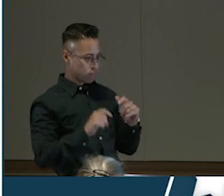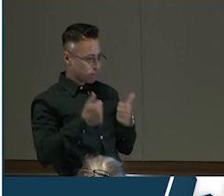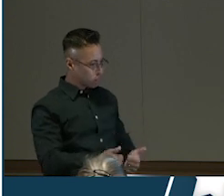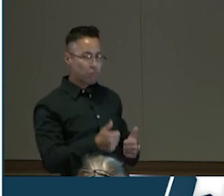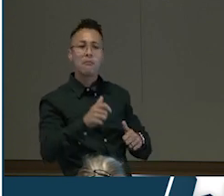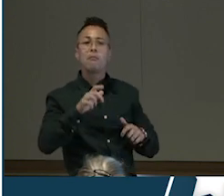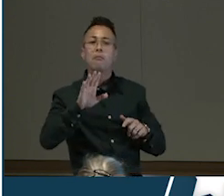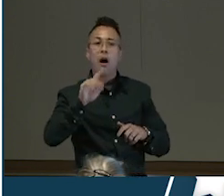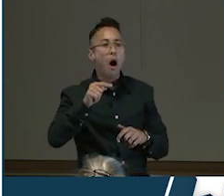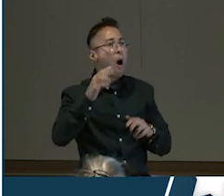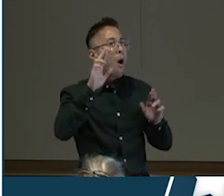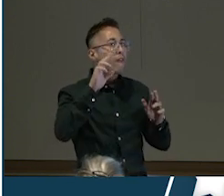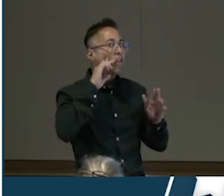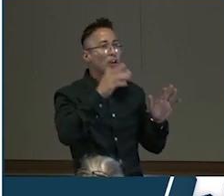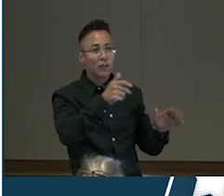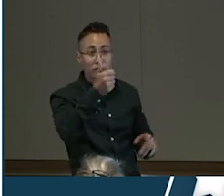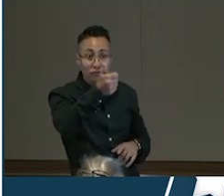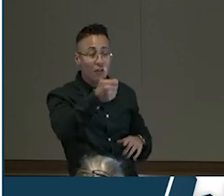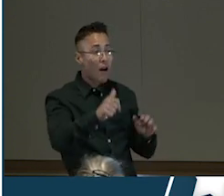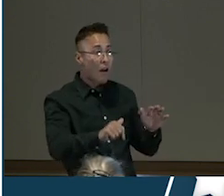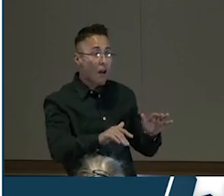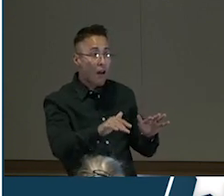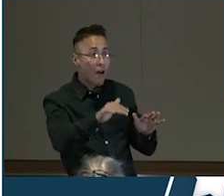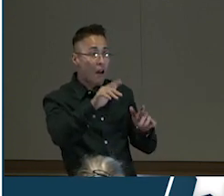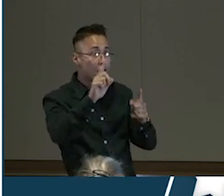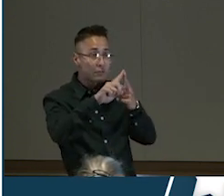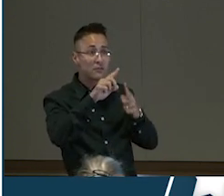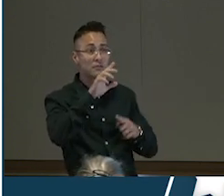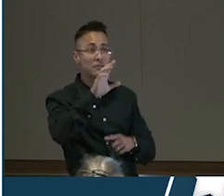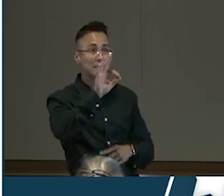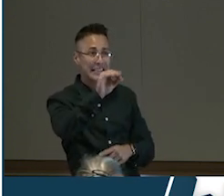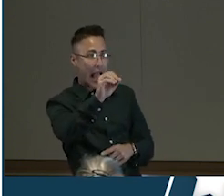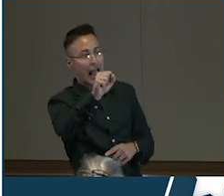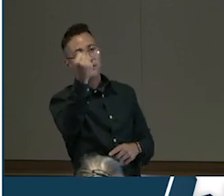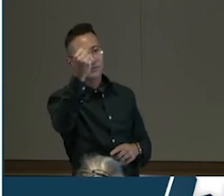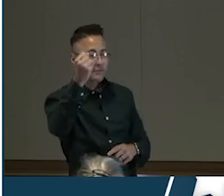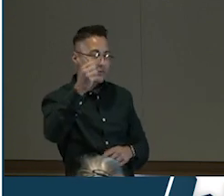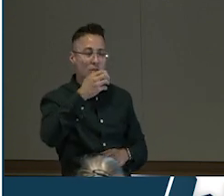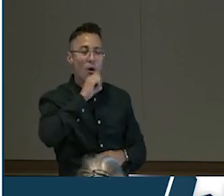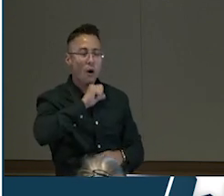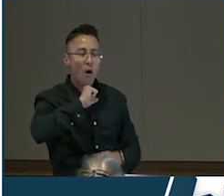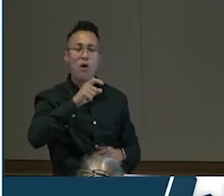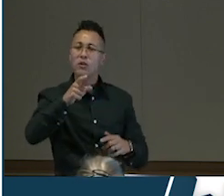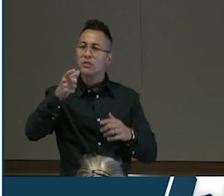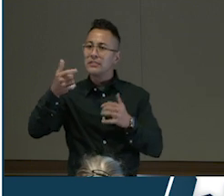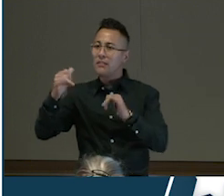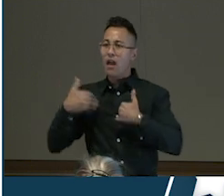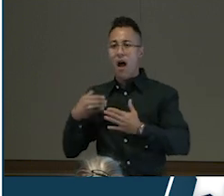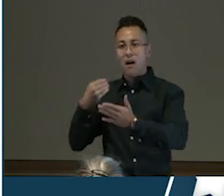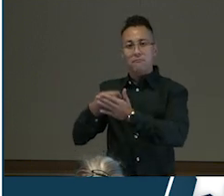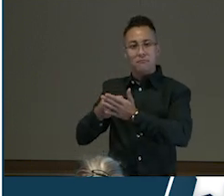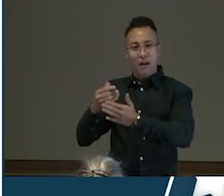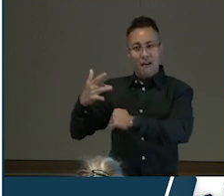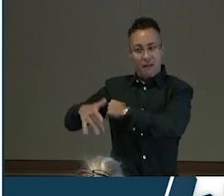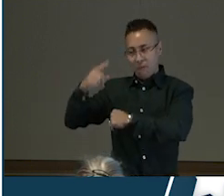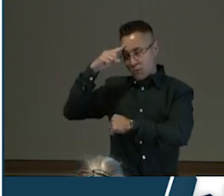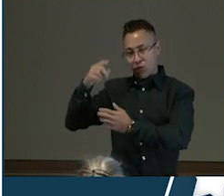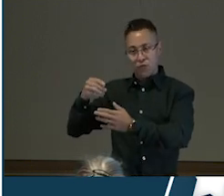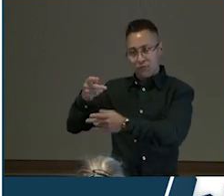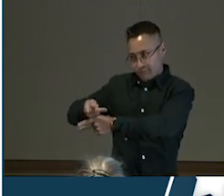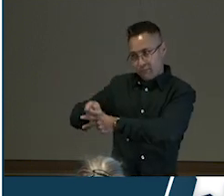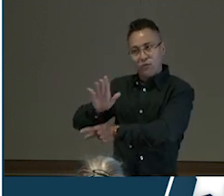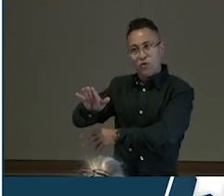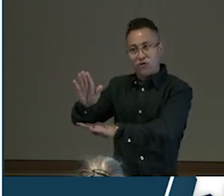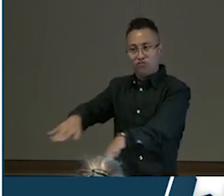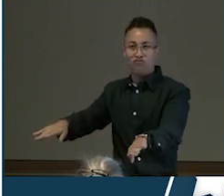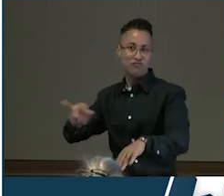we're 95 years old, we have enough funds to go into a trust to continue funding the retirement needs of our child, right? And